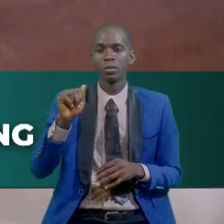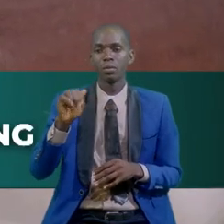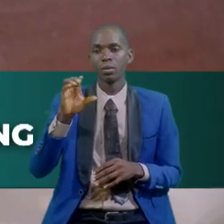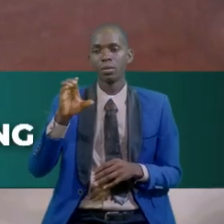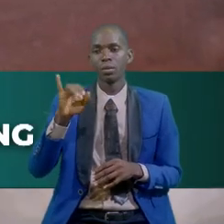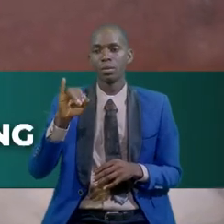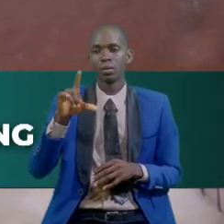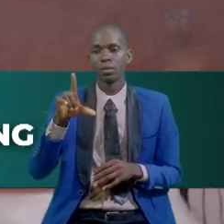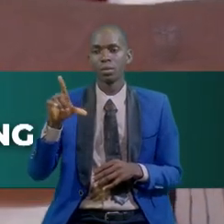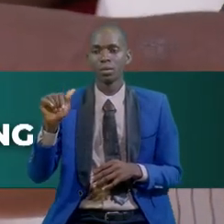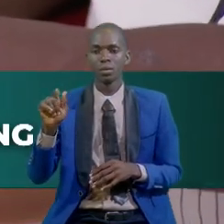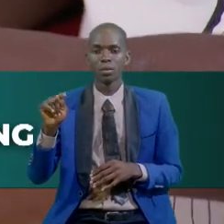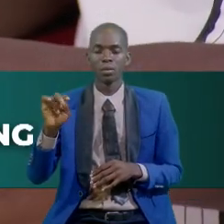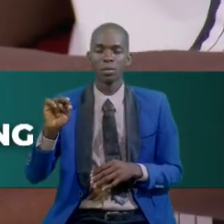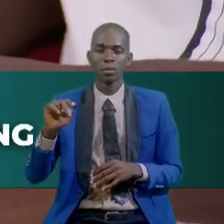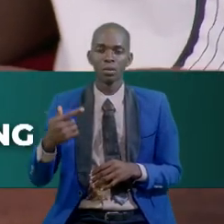a